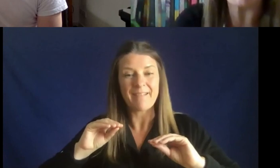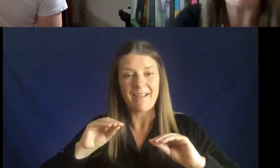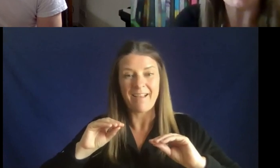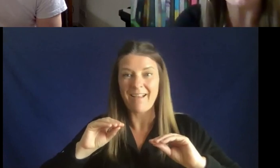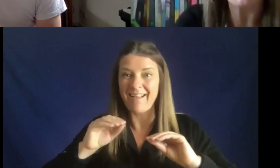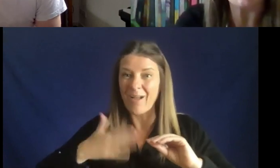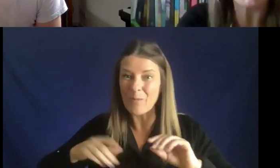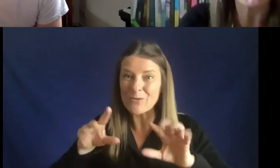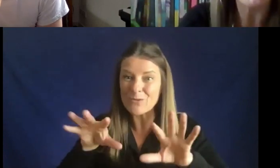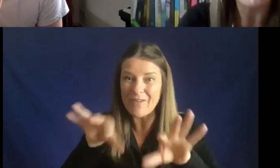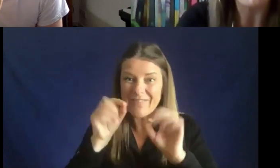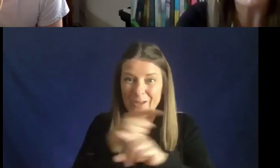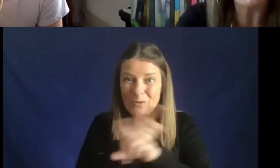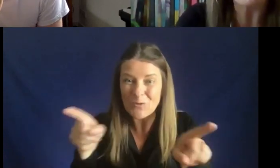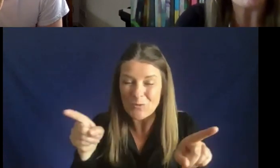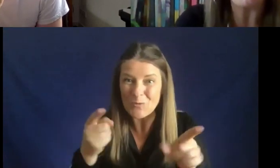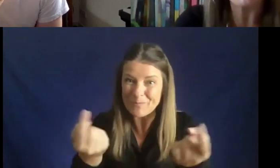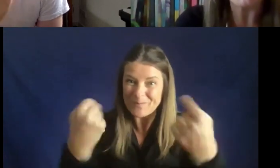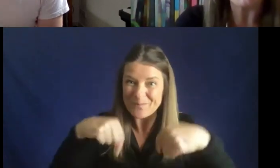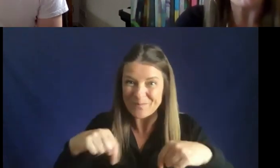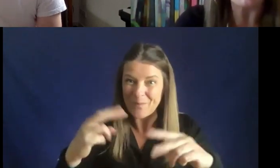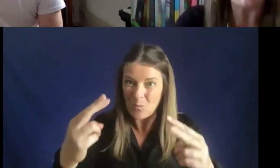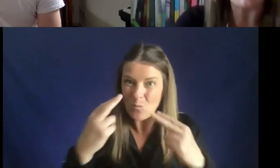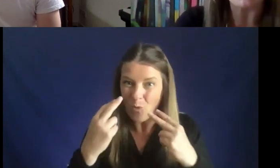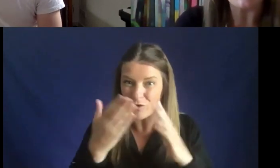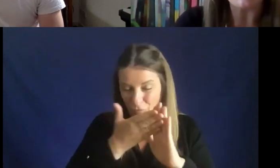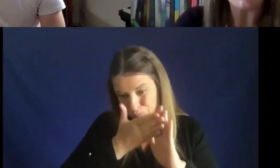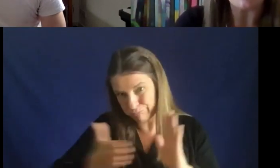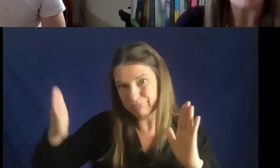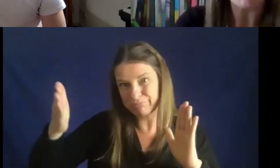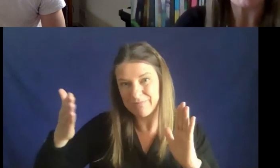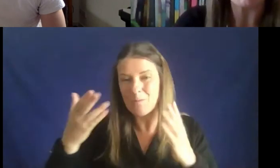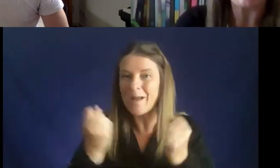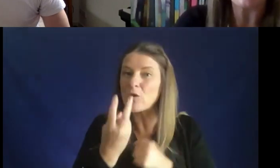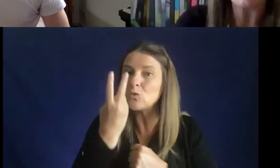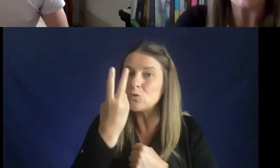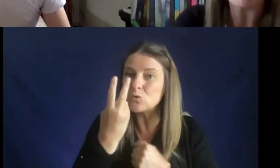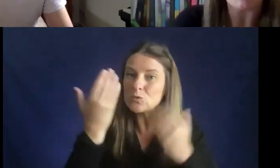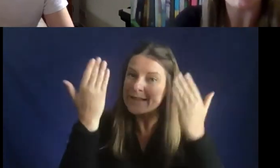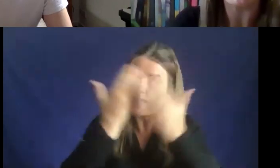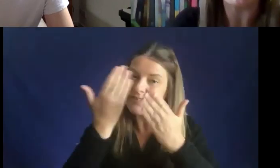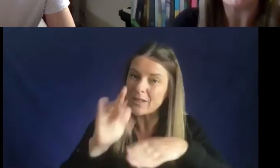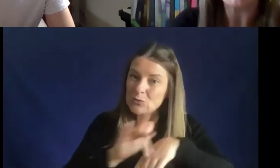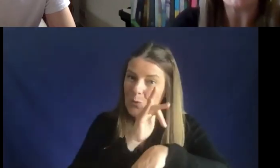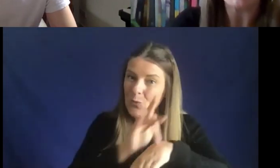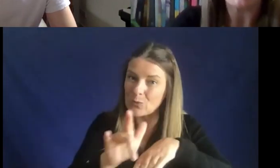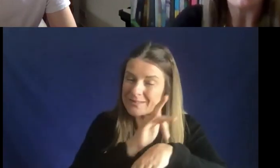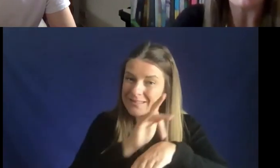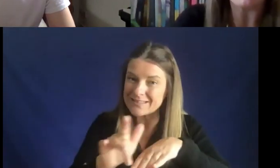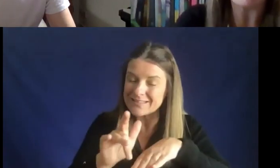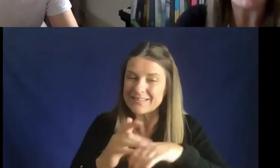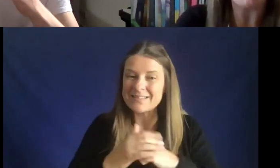the rest of the Propel Festival. We have 2 shows this evening, Matrimony, directed by Julia